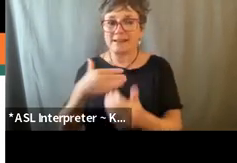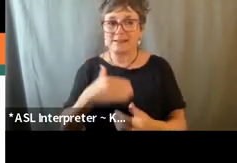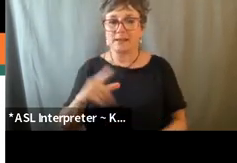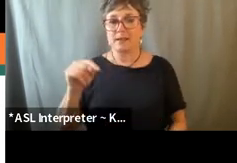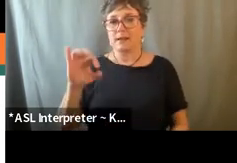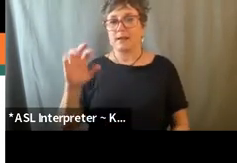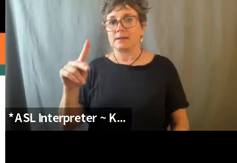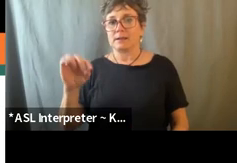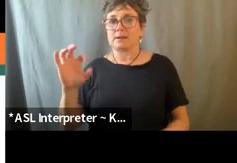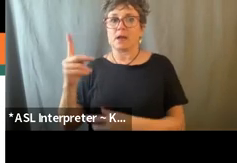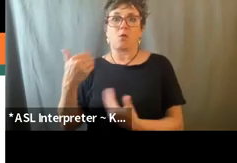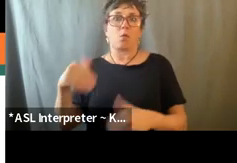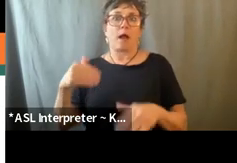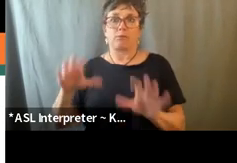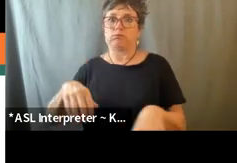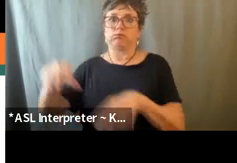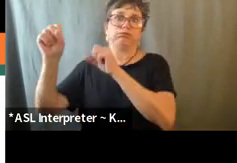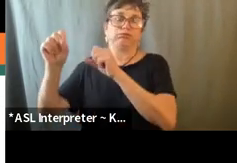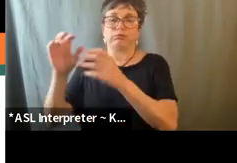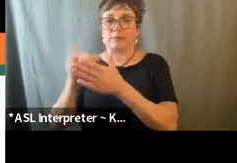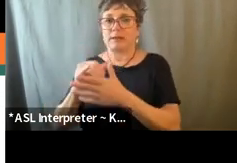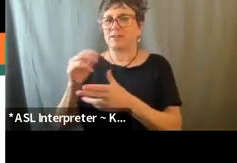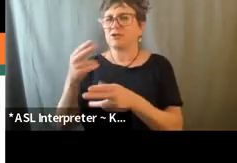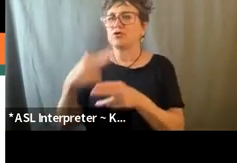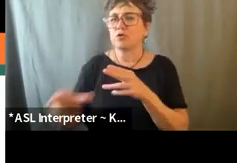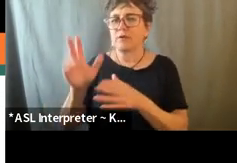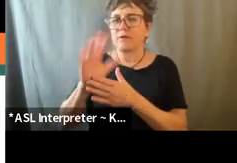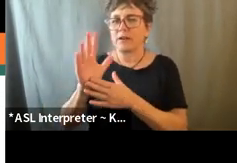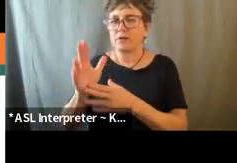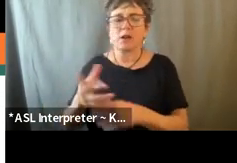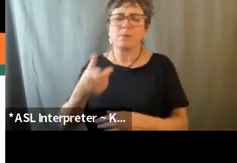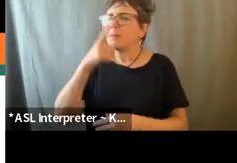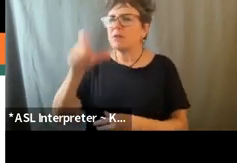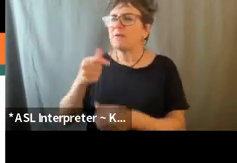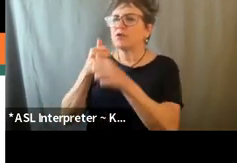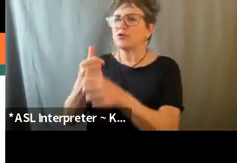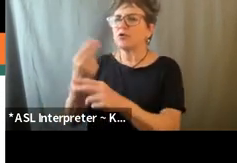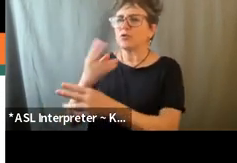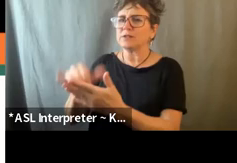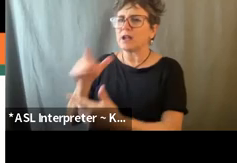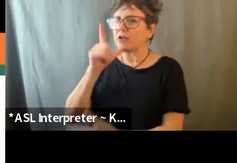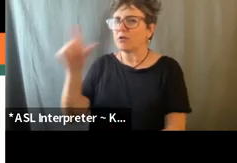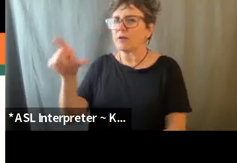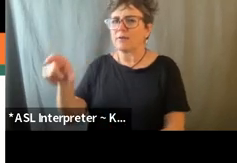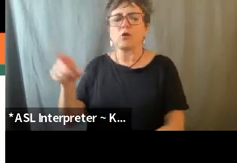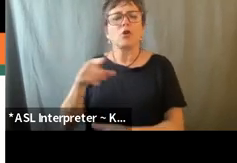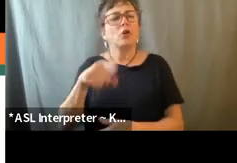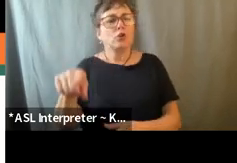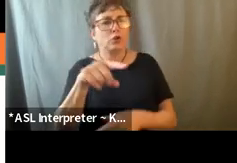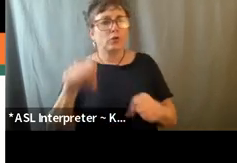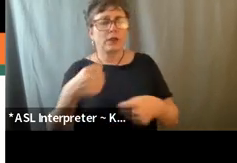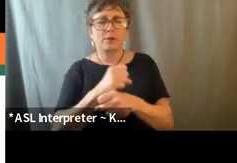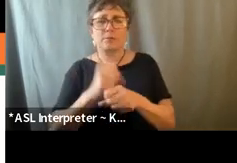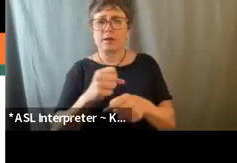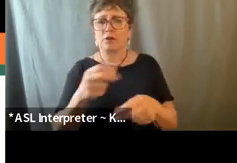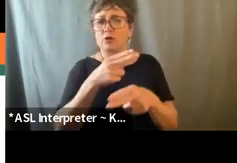a lot of that, but also you don't need a TikTok to kind of jump on that. And so you could make those shorter videos and have a